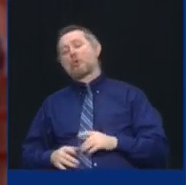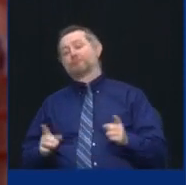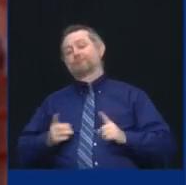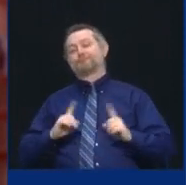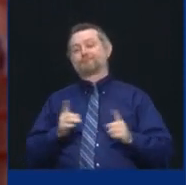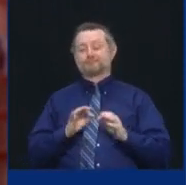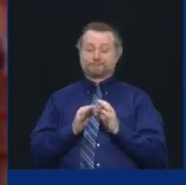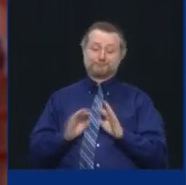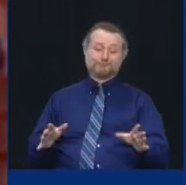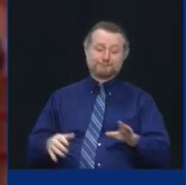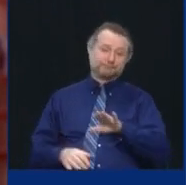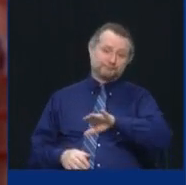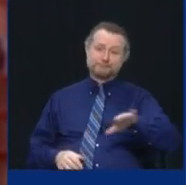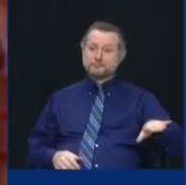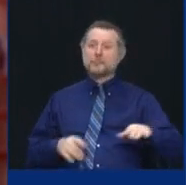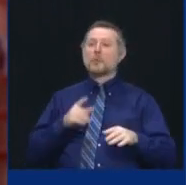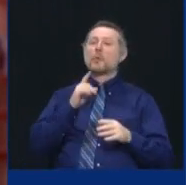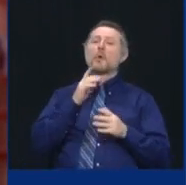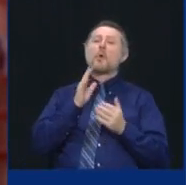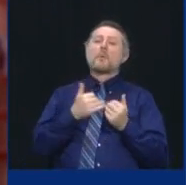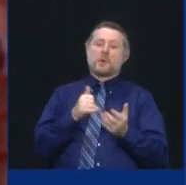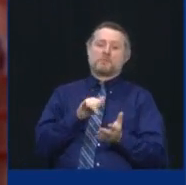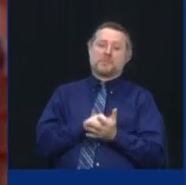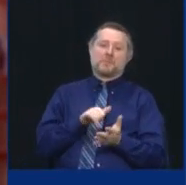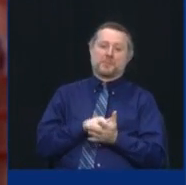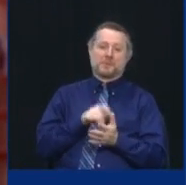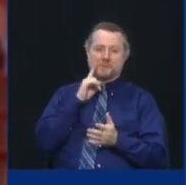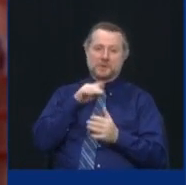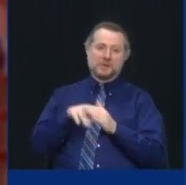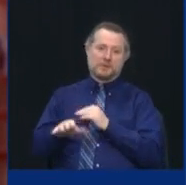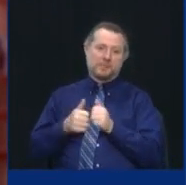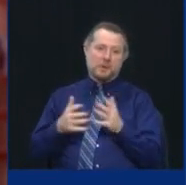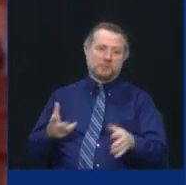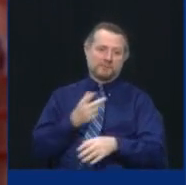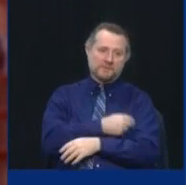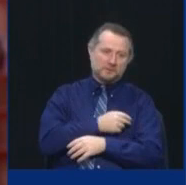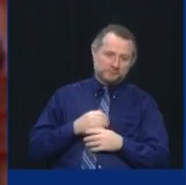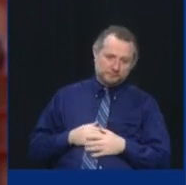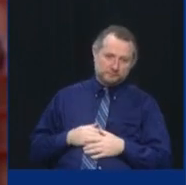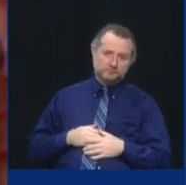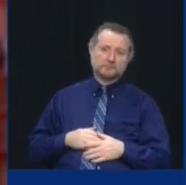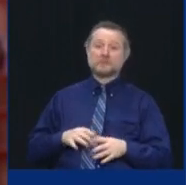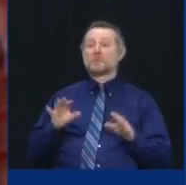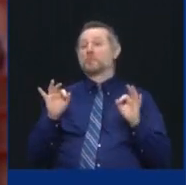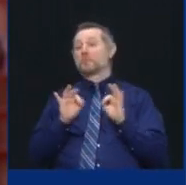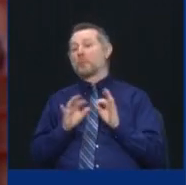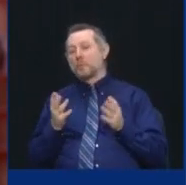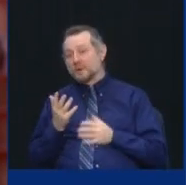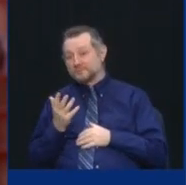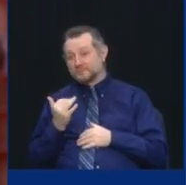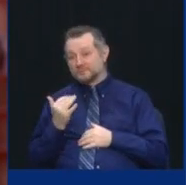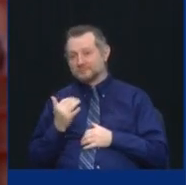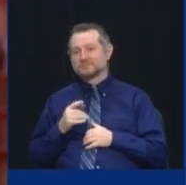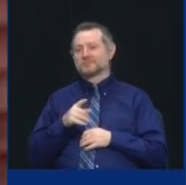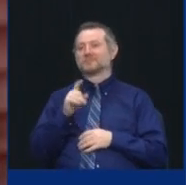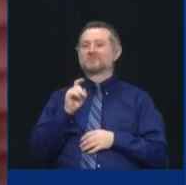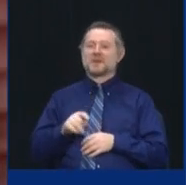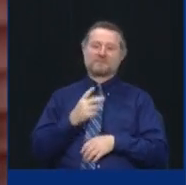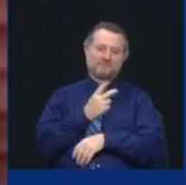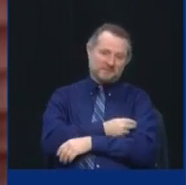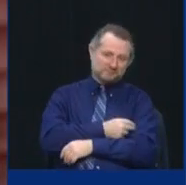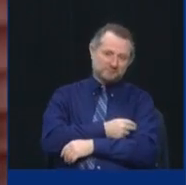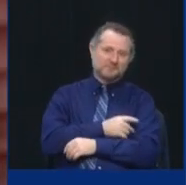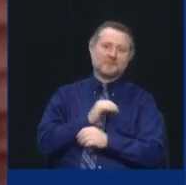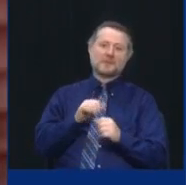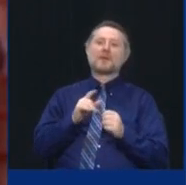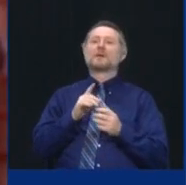to be either non-existent or greatly diminished. And it's important because you have to have 2 weeks, right, Governor? Yes. Right.